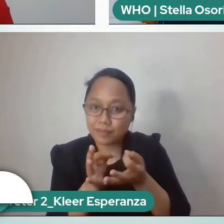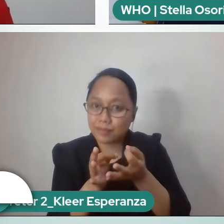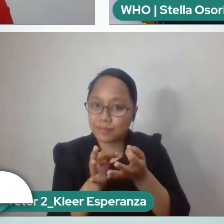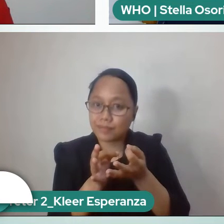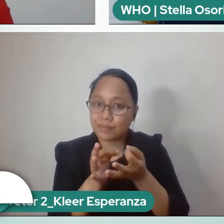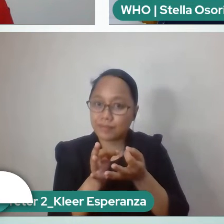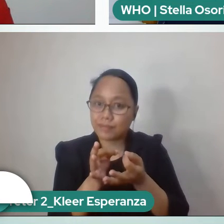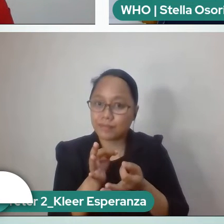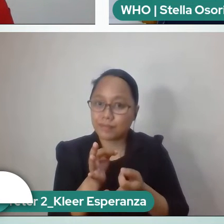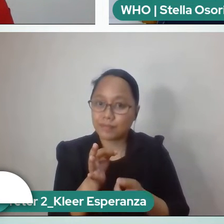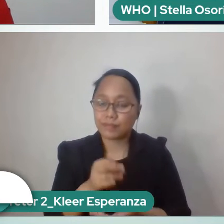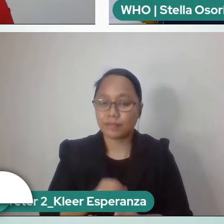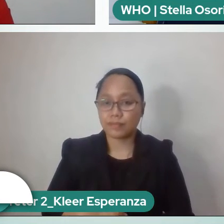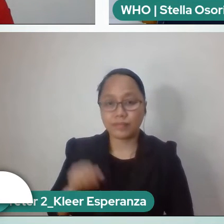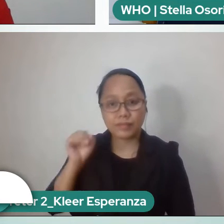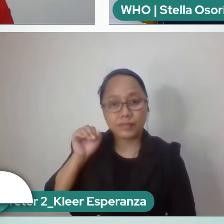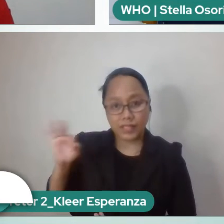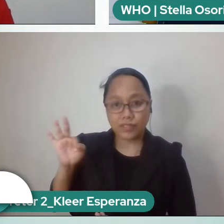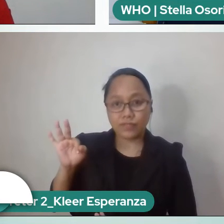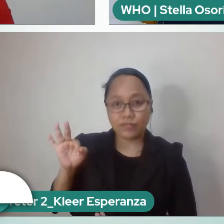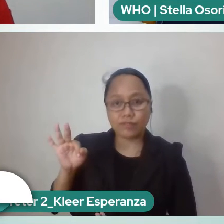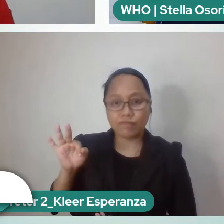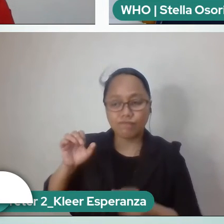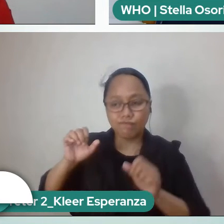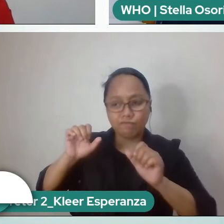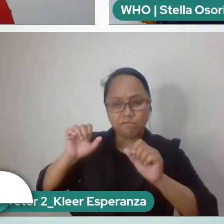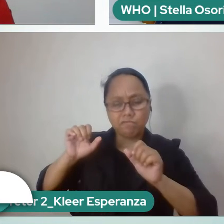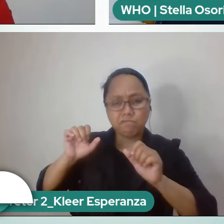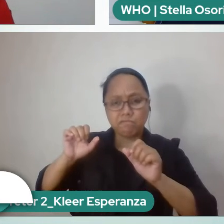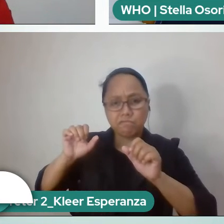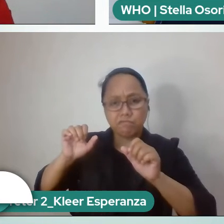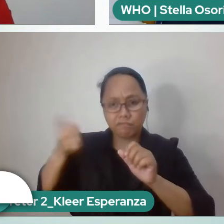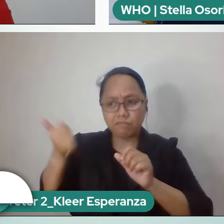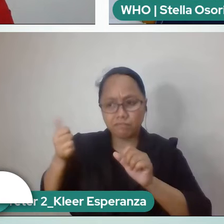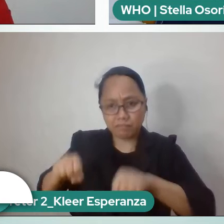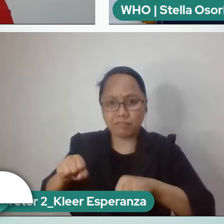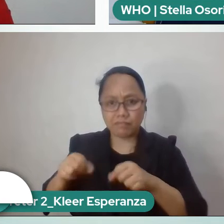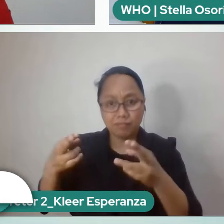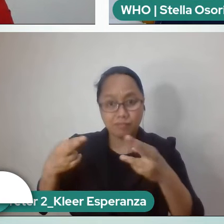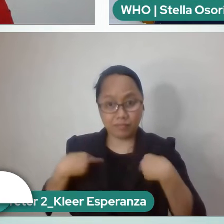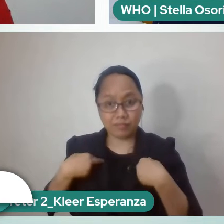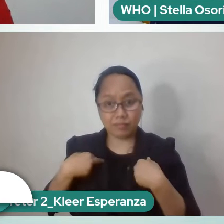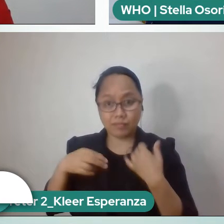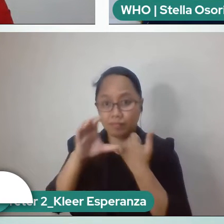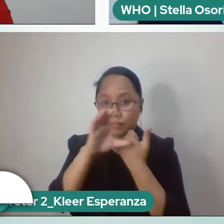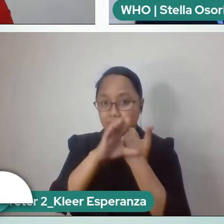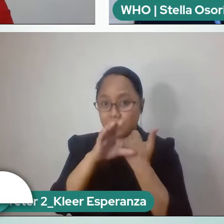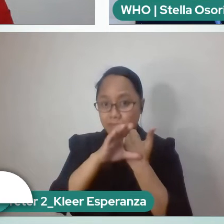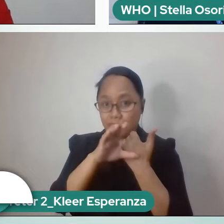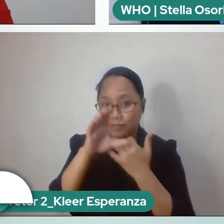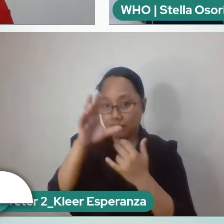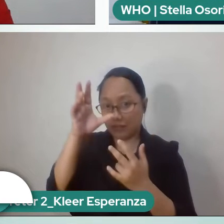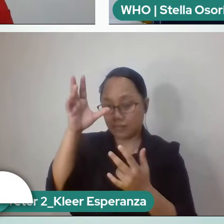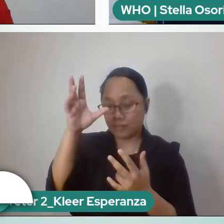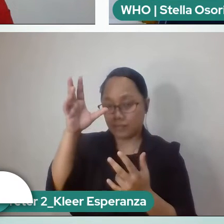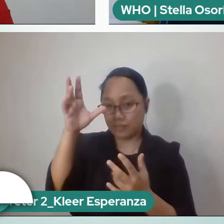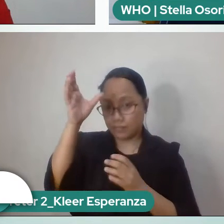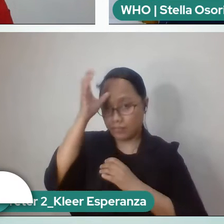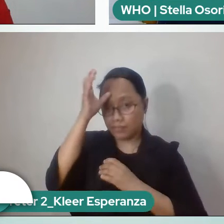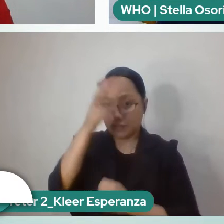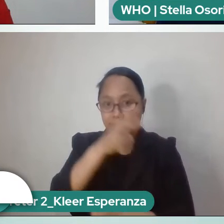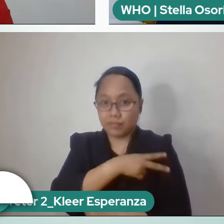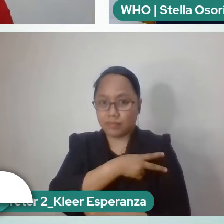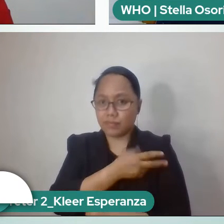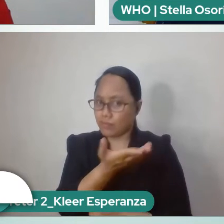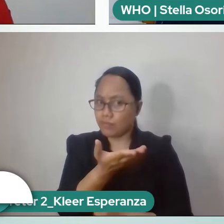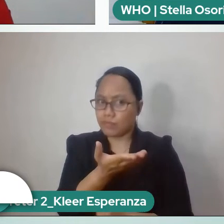still receive a cervical cancer vaccine. I think you have experience also, JPIGO has experience in